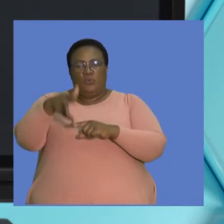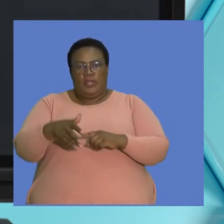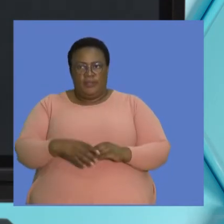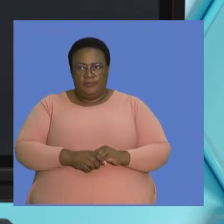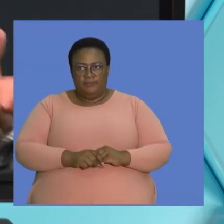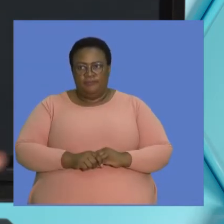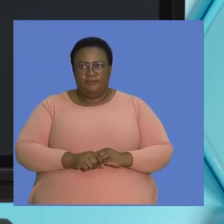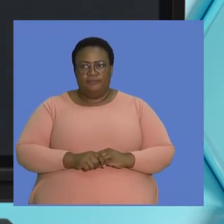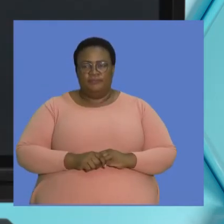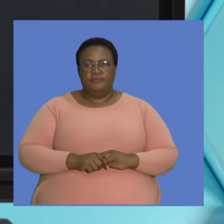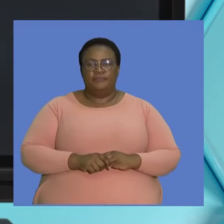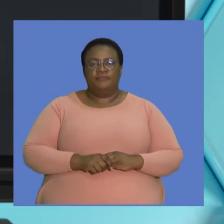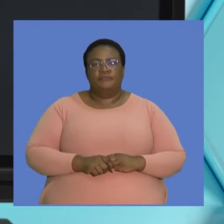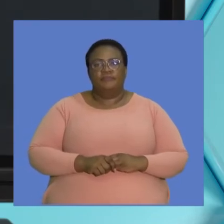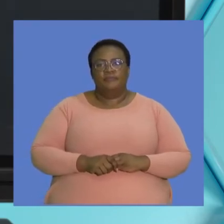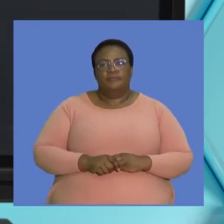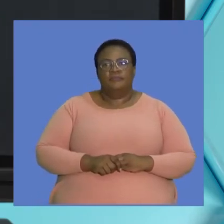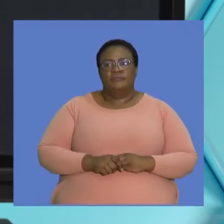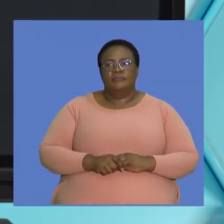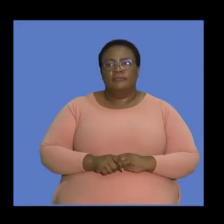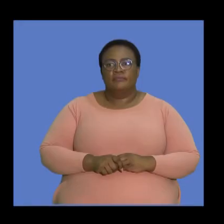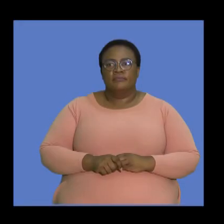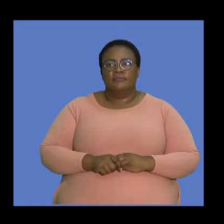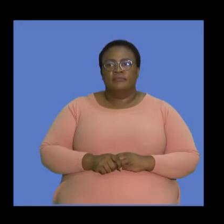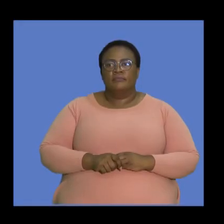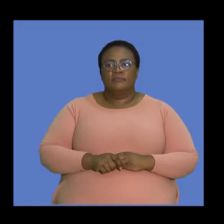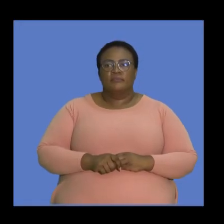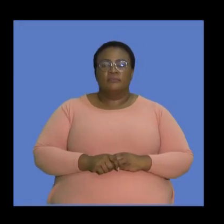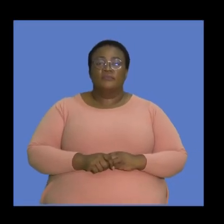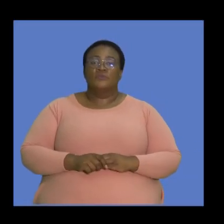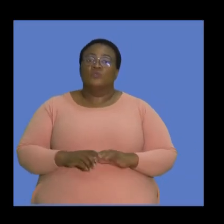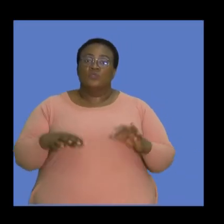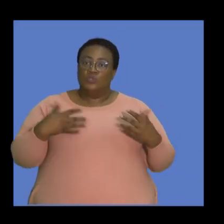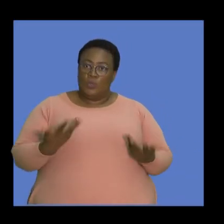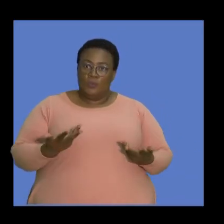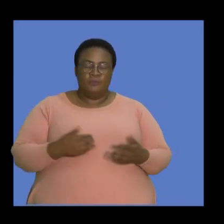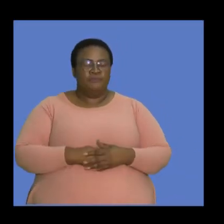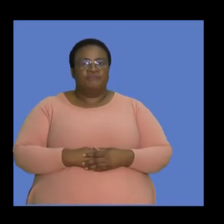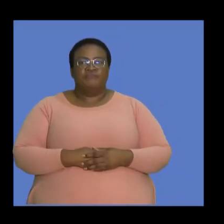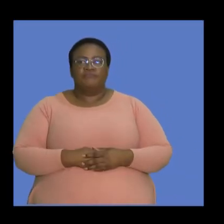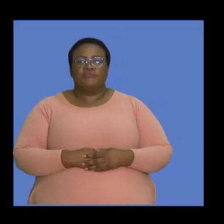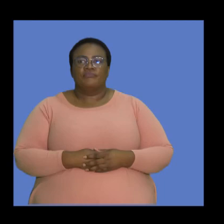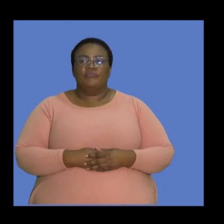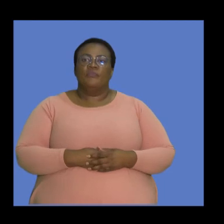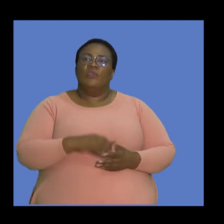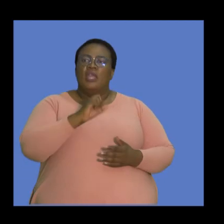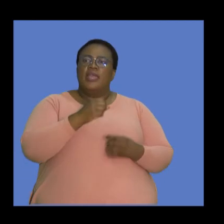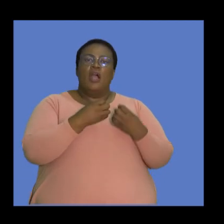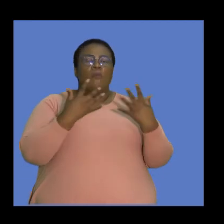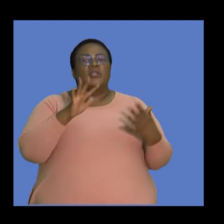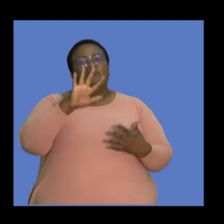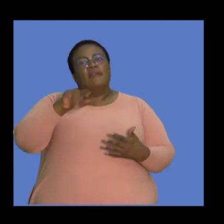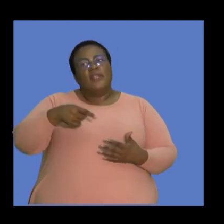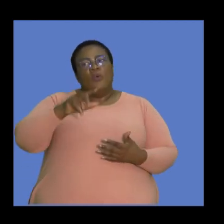interest be if you wanted to then take this option. So our A value